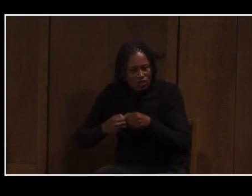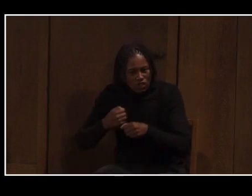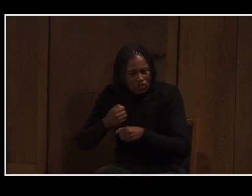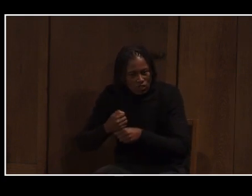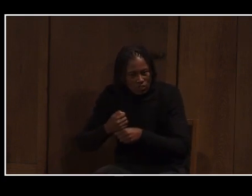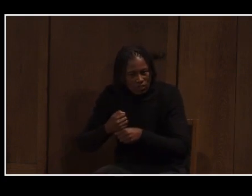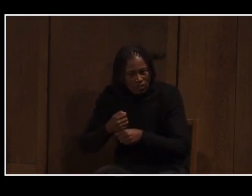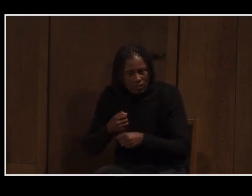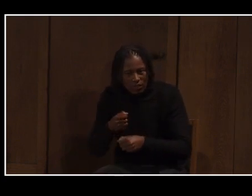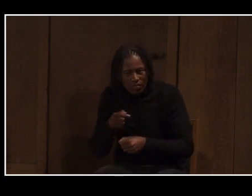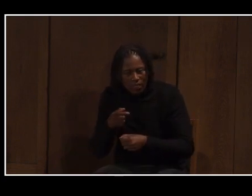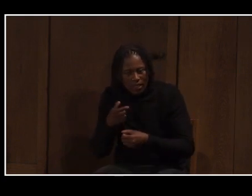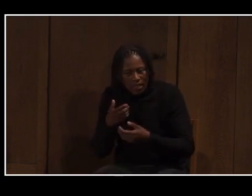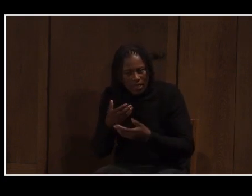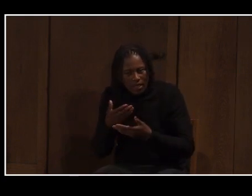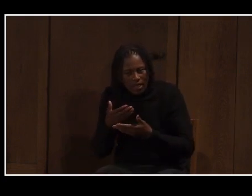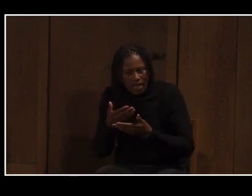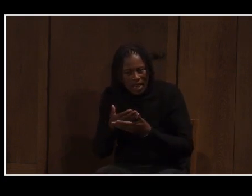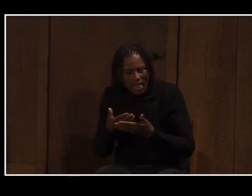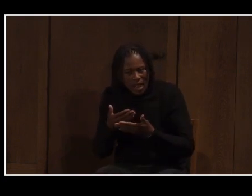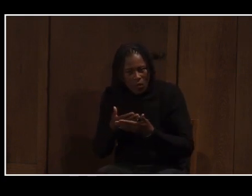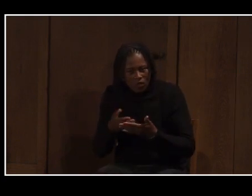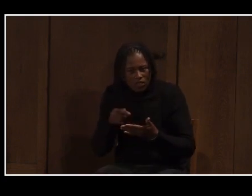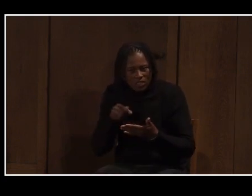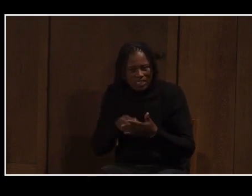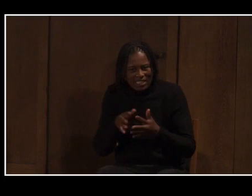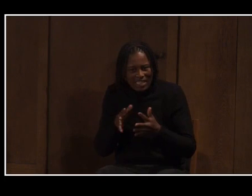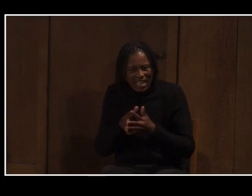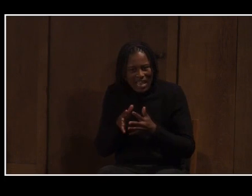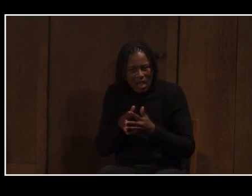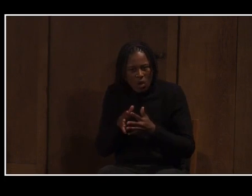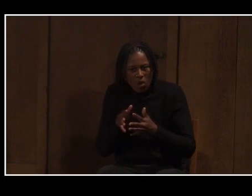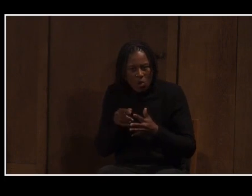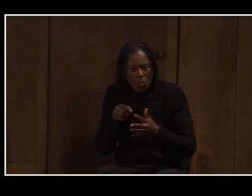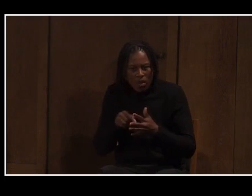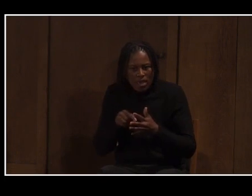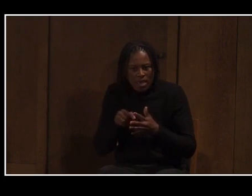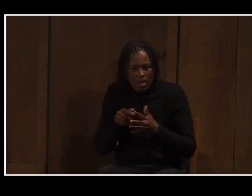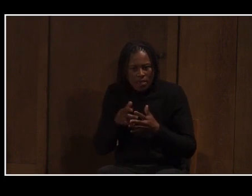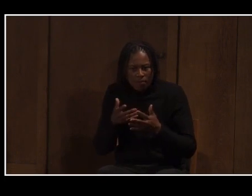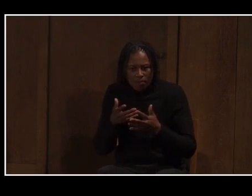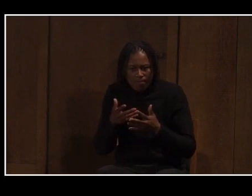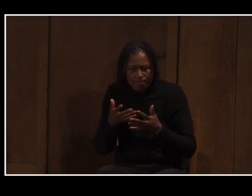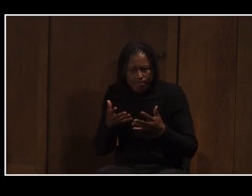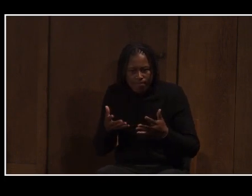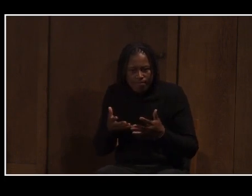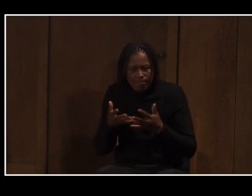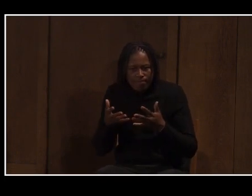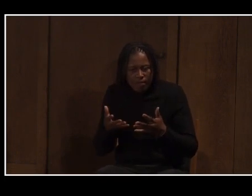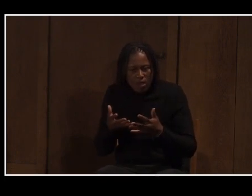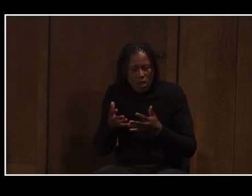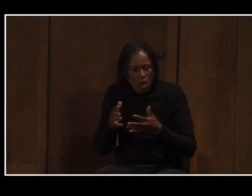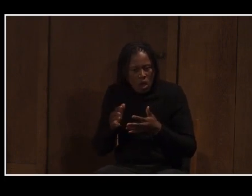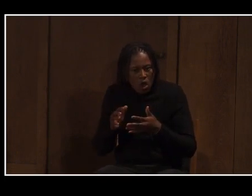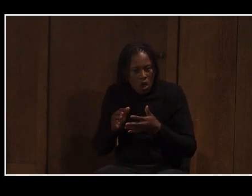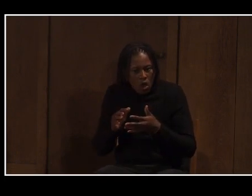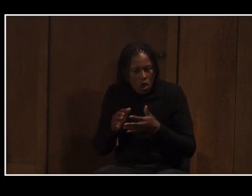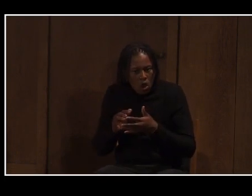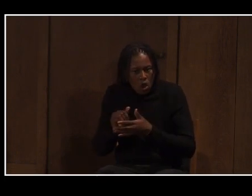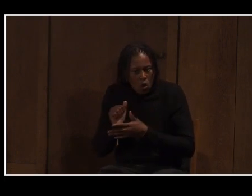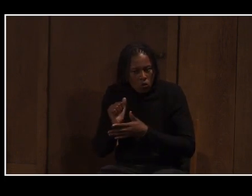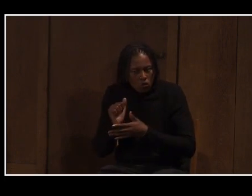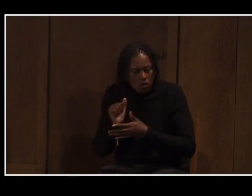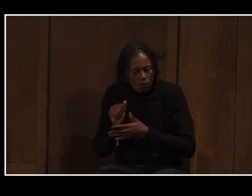especially codifies a culture, and our word for truth is very similar roots with strength in Ndebele and